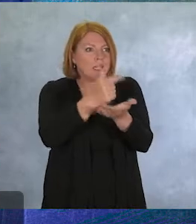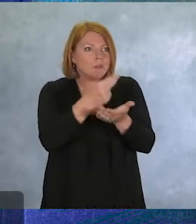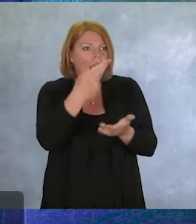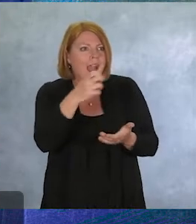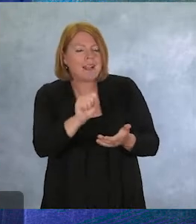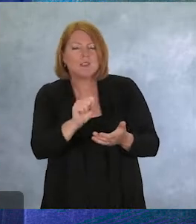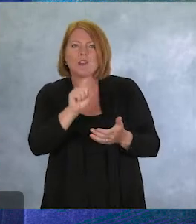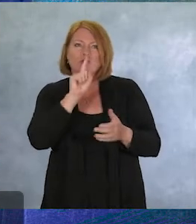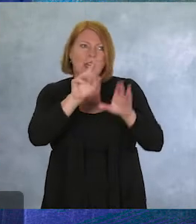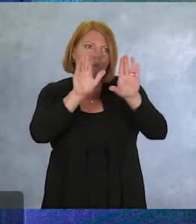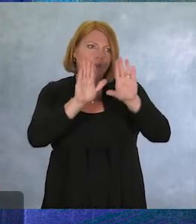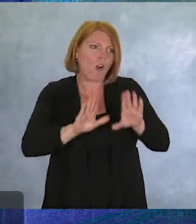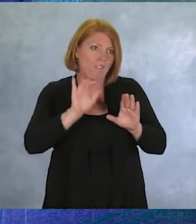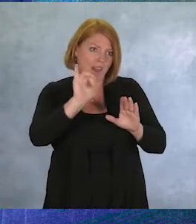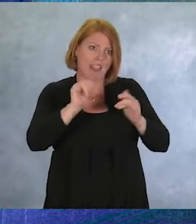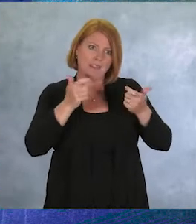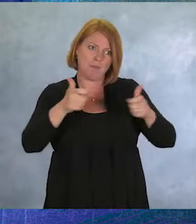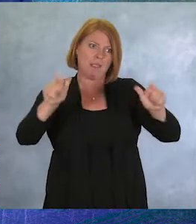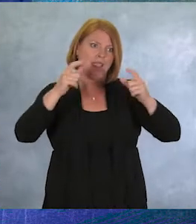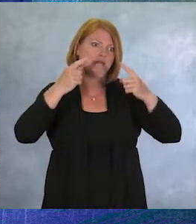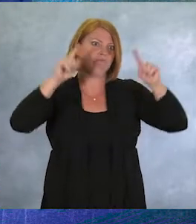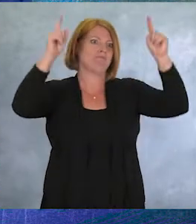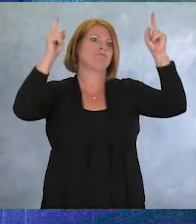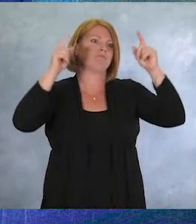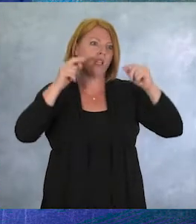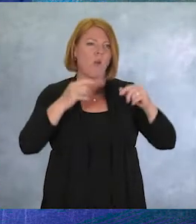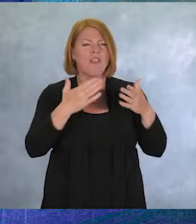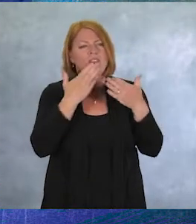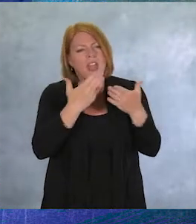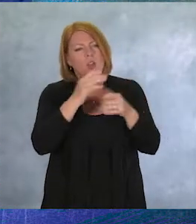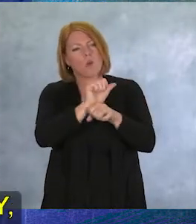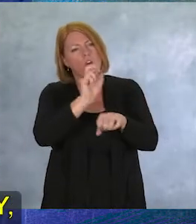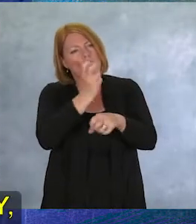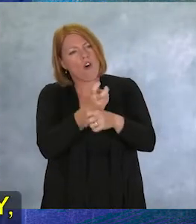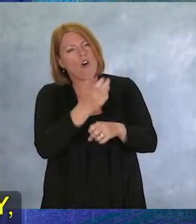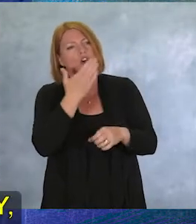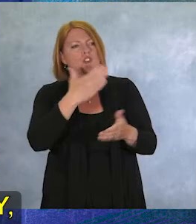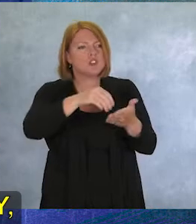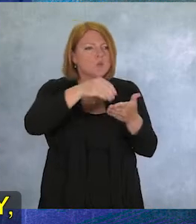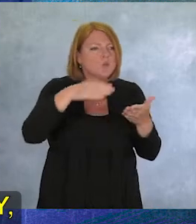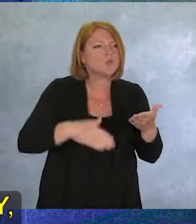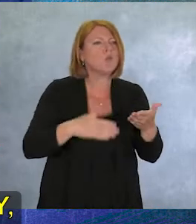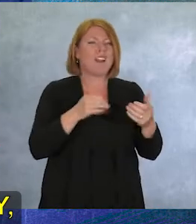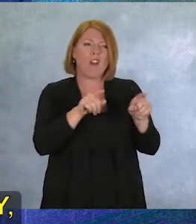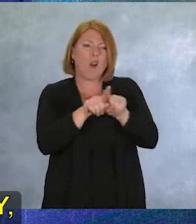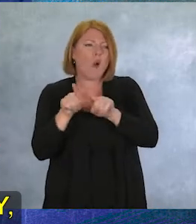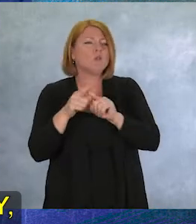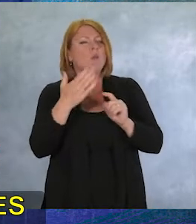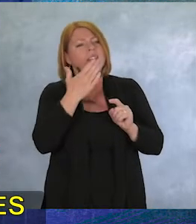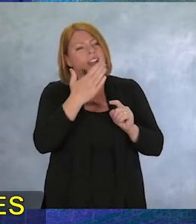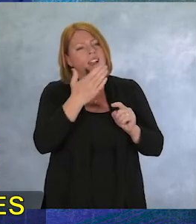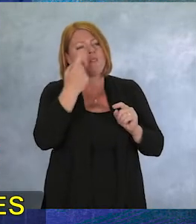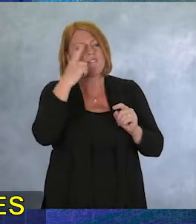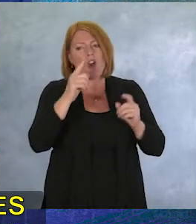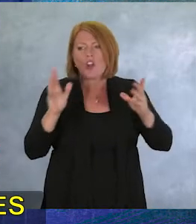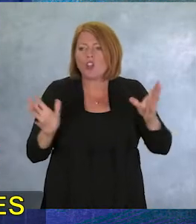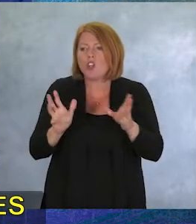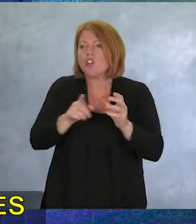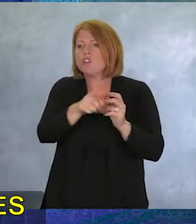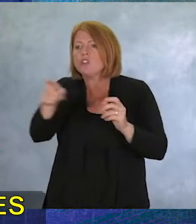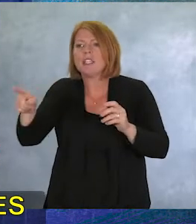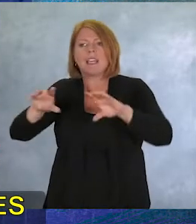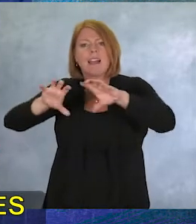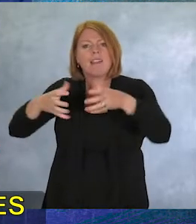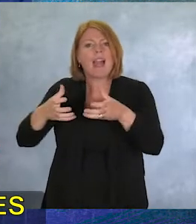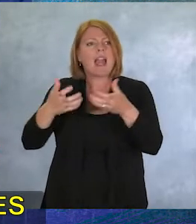mean, it's an outstanding accomplishment. And thank you for being a great student. And thank you for obviously, as I said before, encouraging your